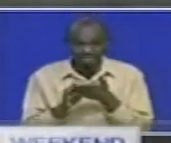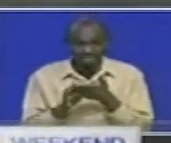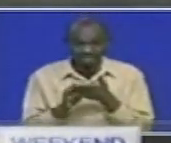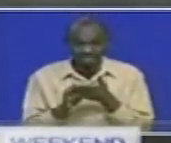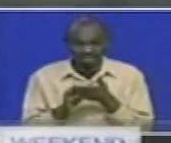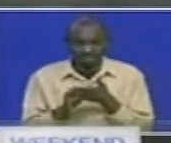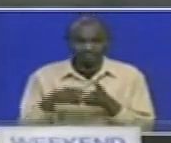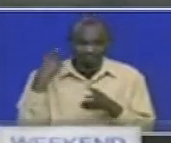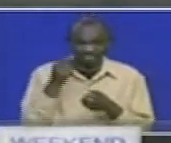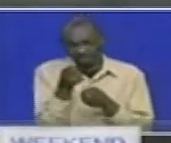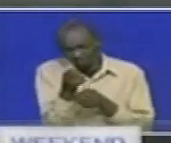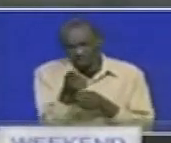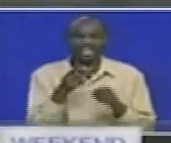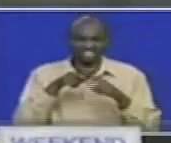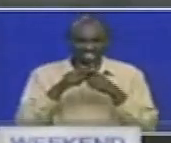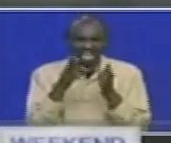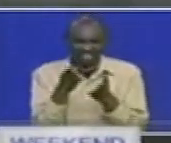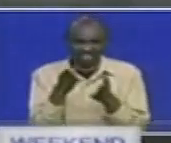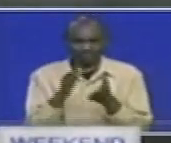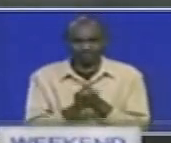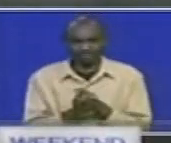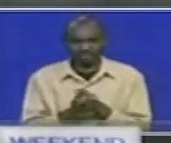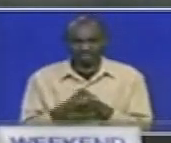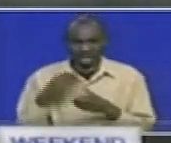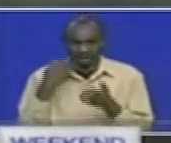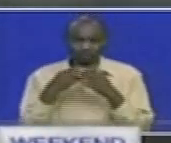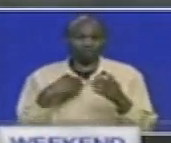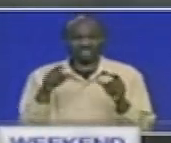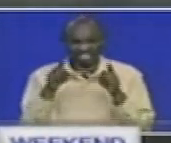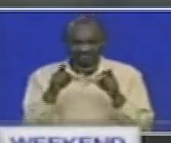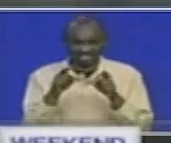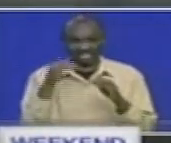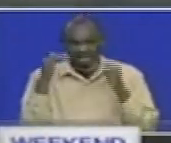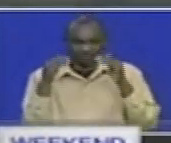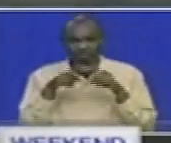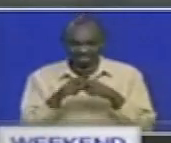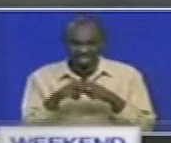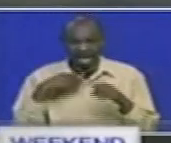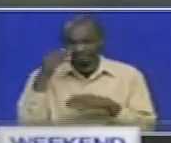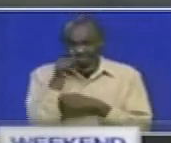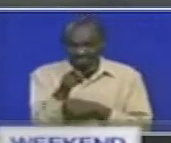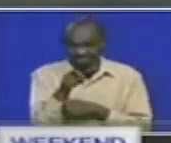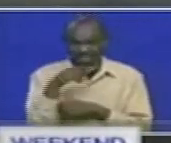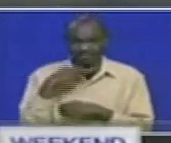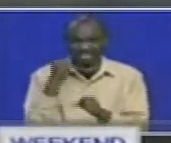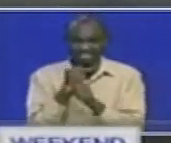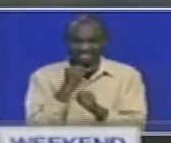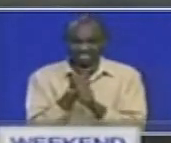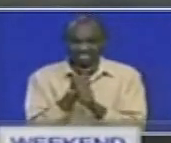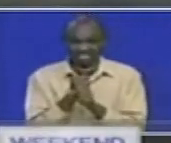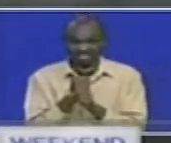done some slight engineering uh I've to actually certificate level for engineering and then after that I